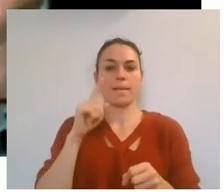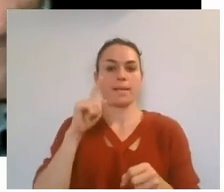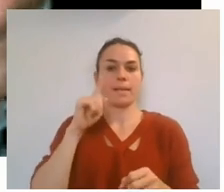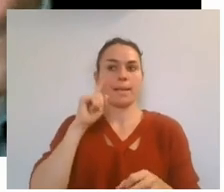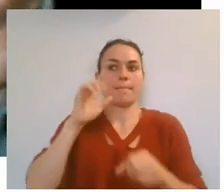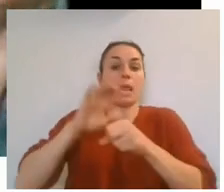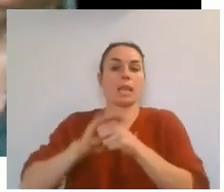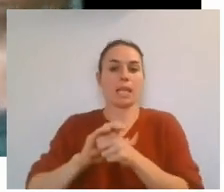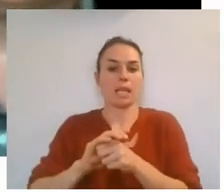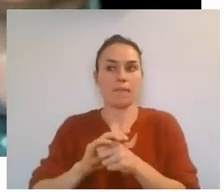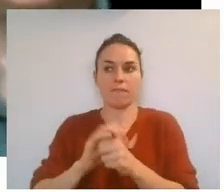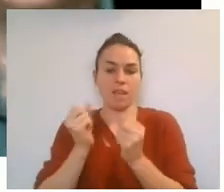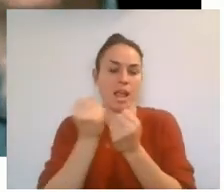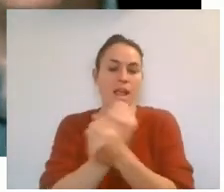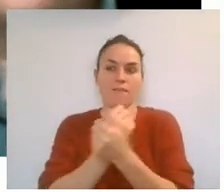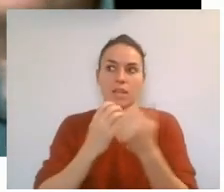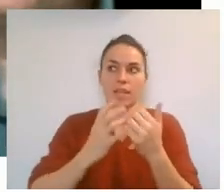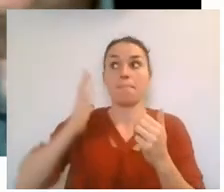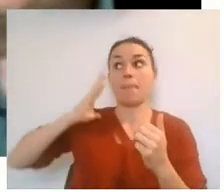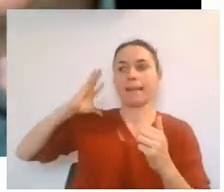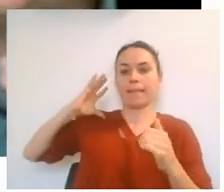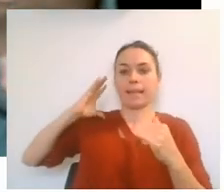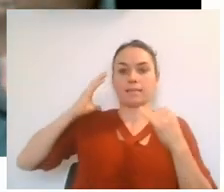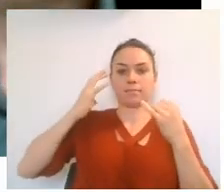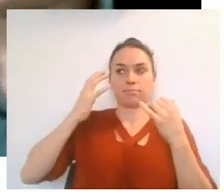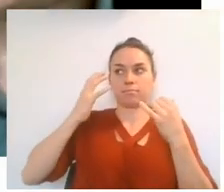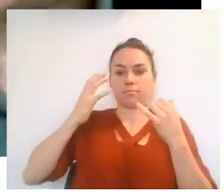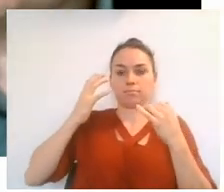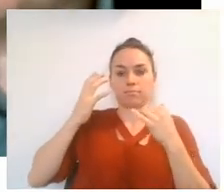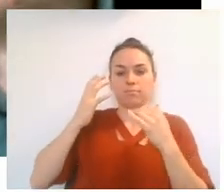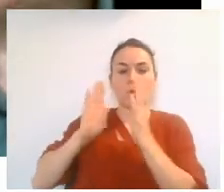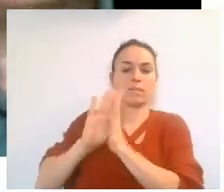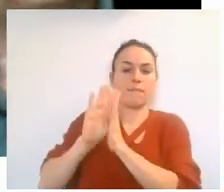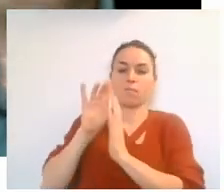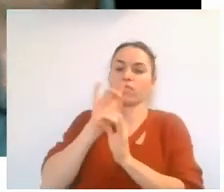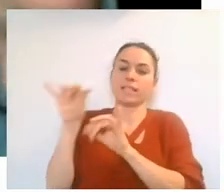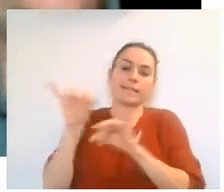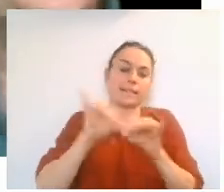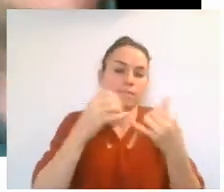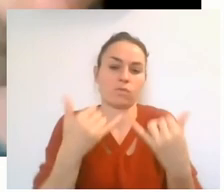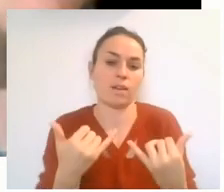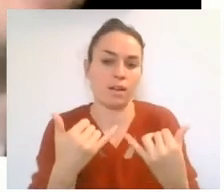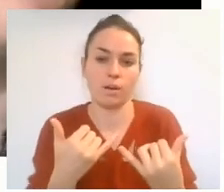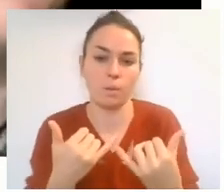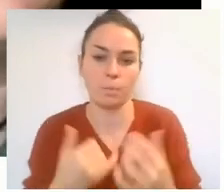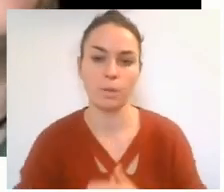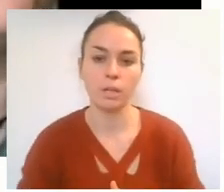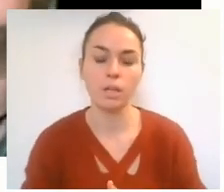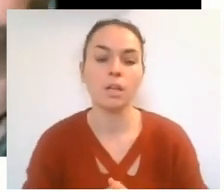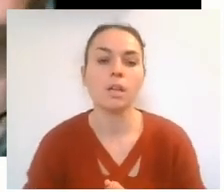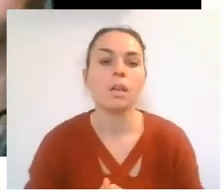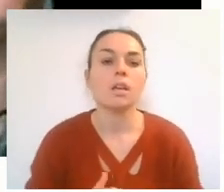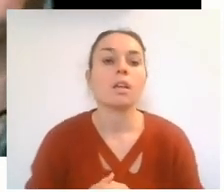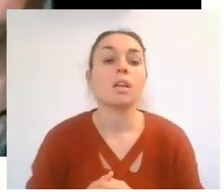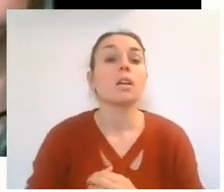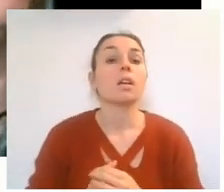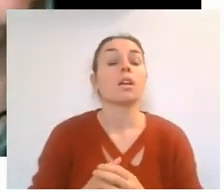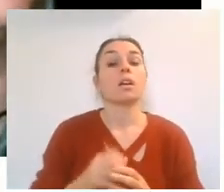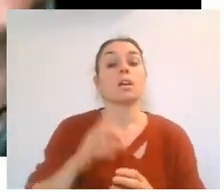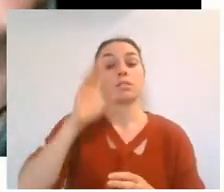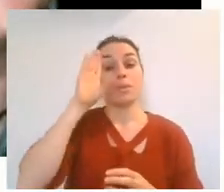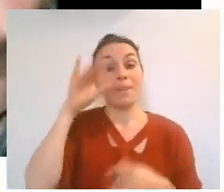develop like all the other galaxies have developed. Correct. In fact, In fact, you know, the current